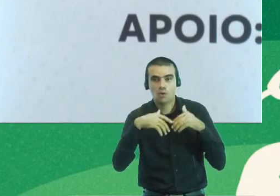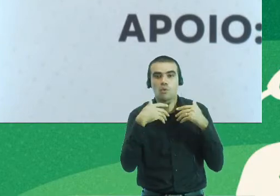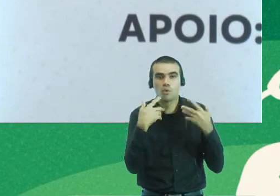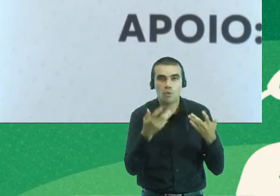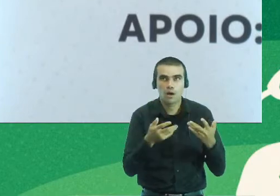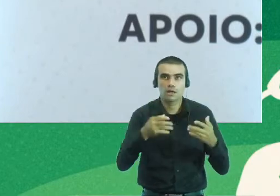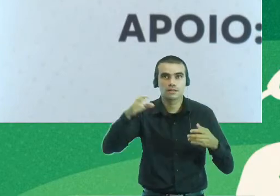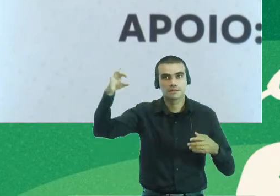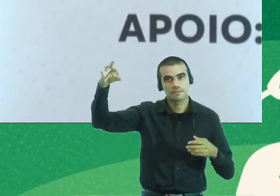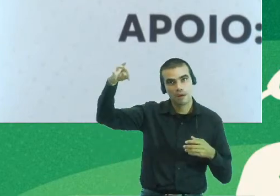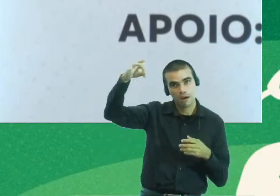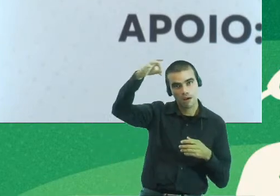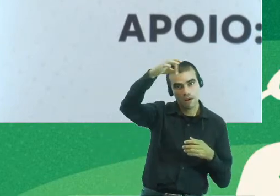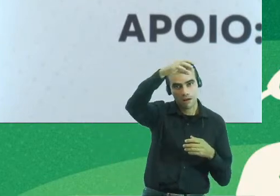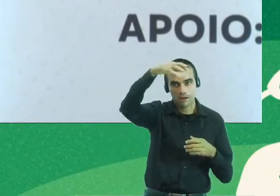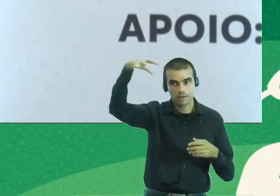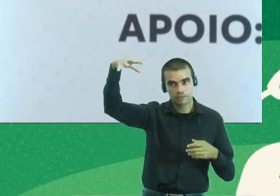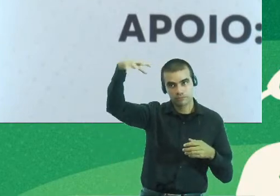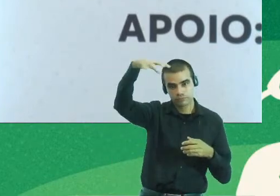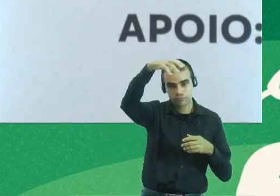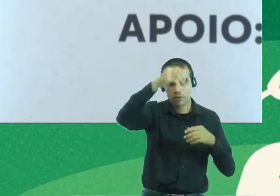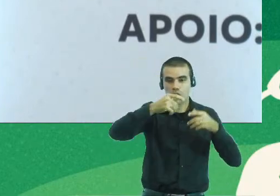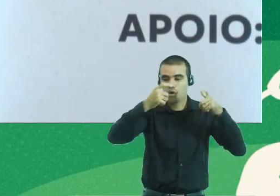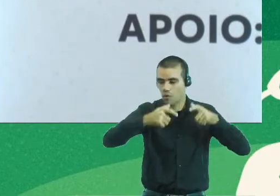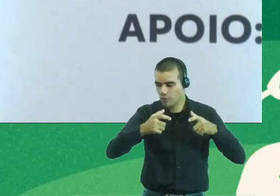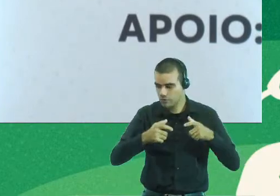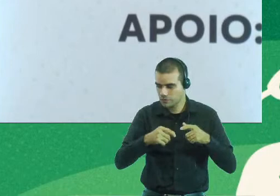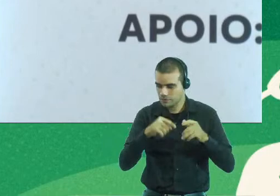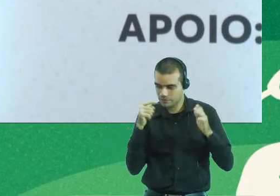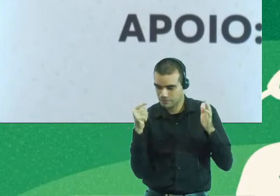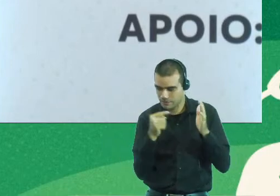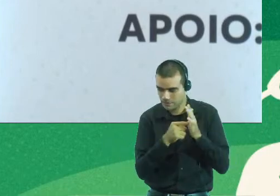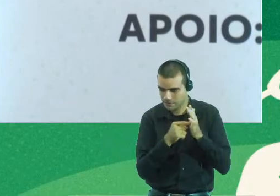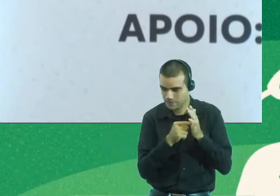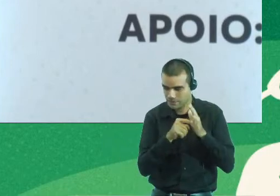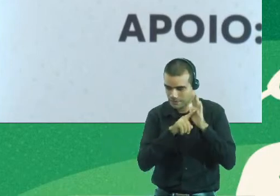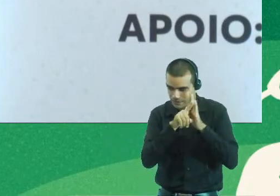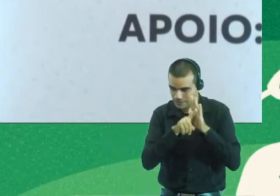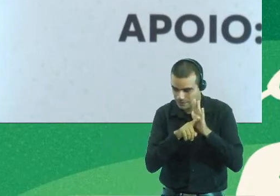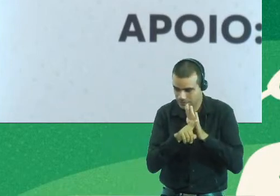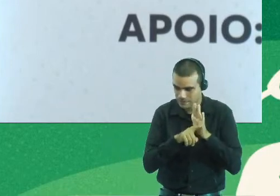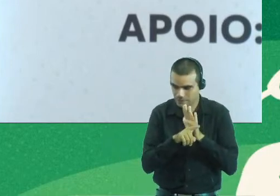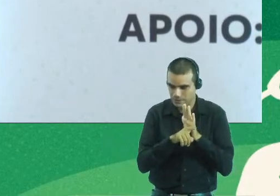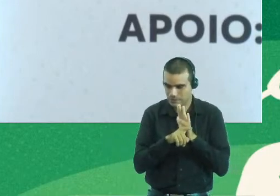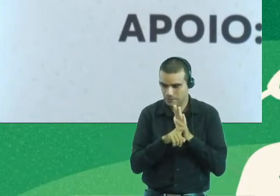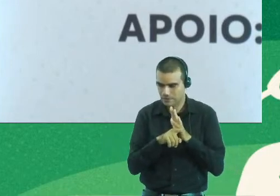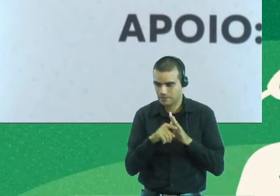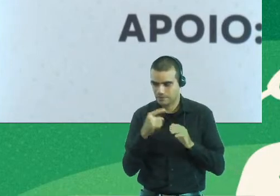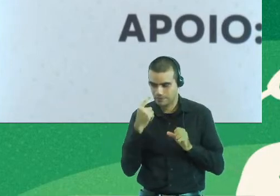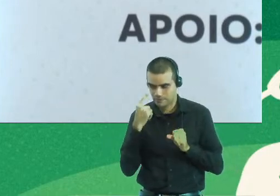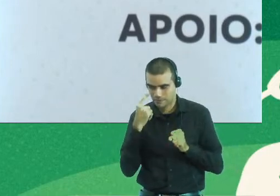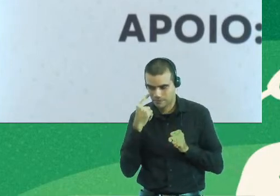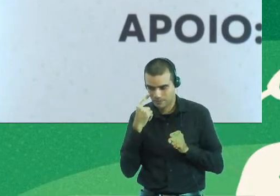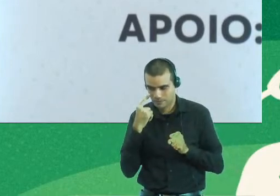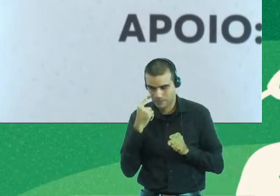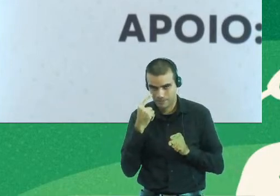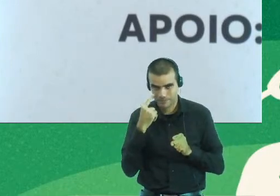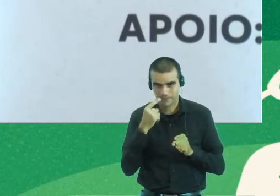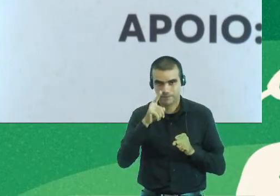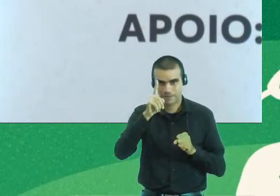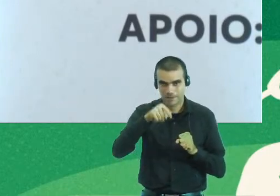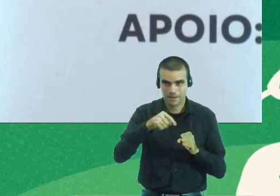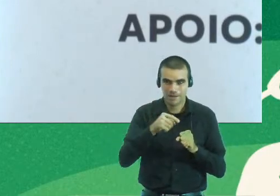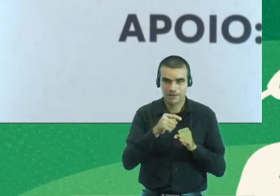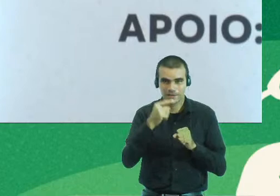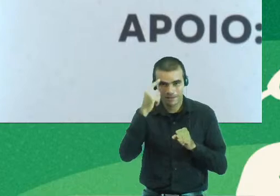by. So I can go here and click inspect. So inspect element, it's your best friend when you're web scraping. And I can see